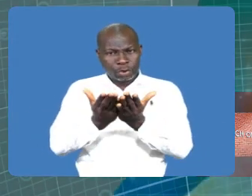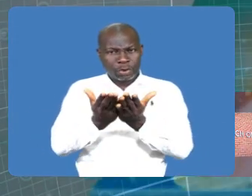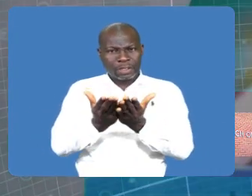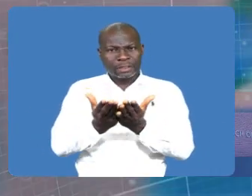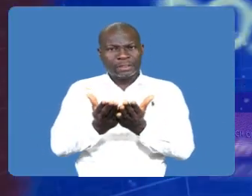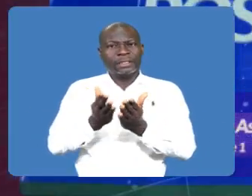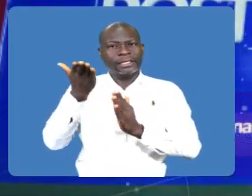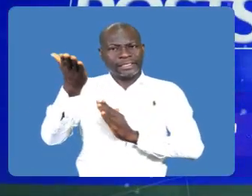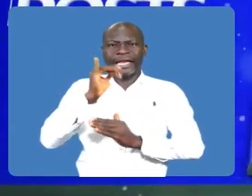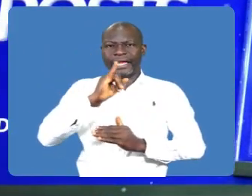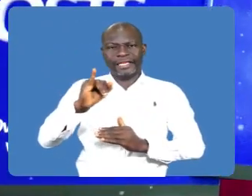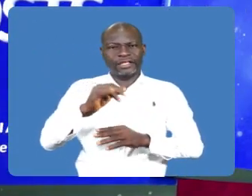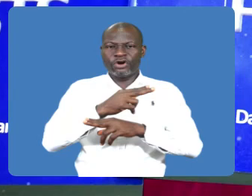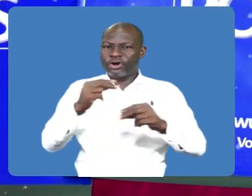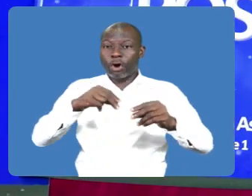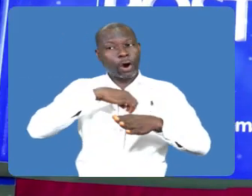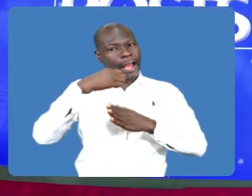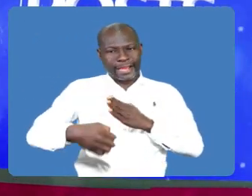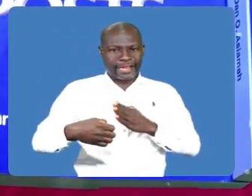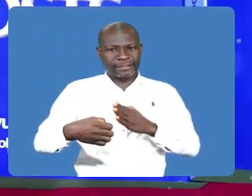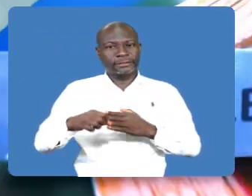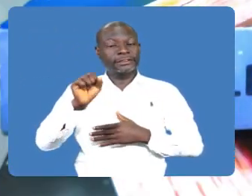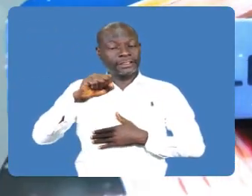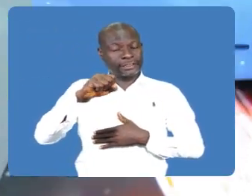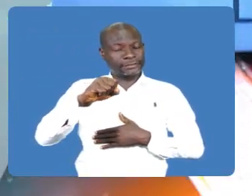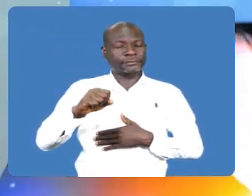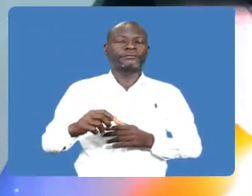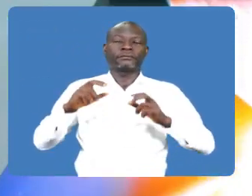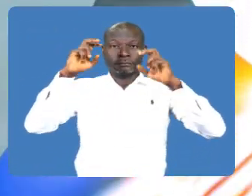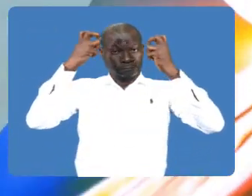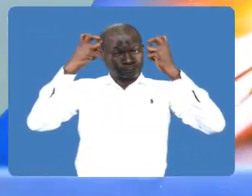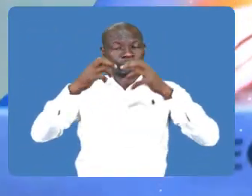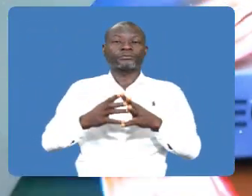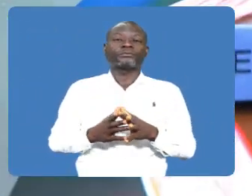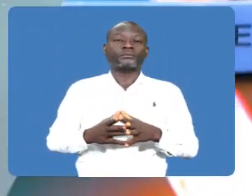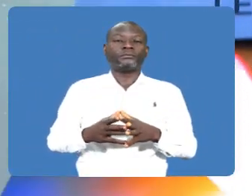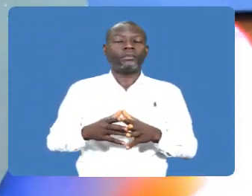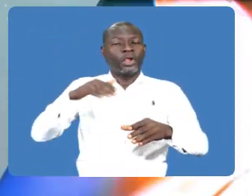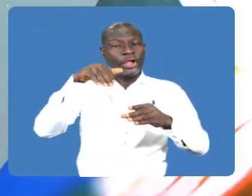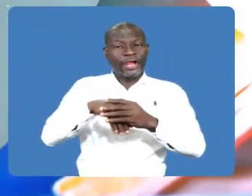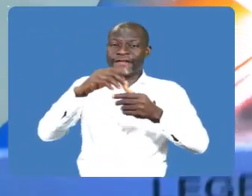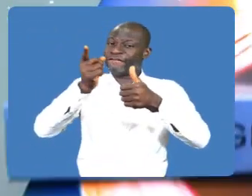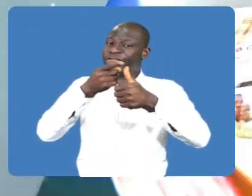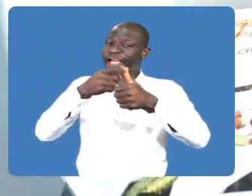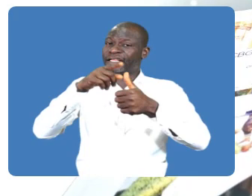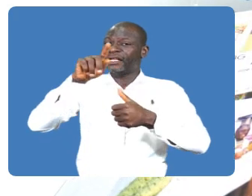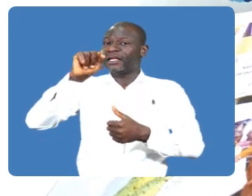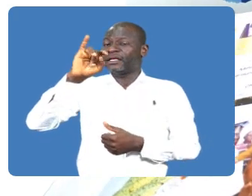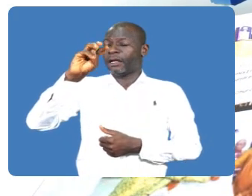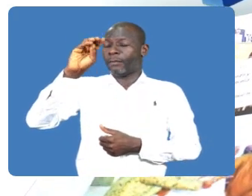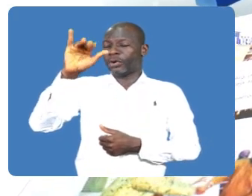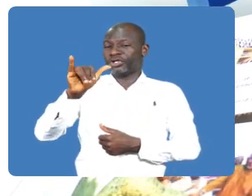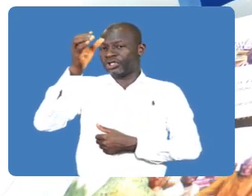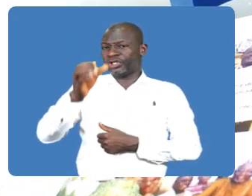many books, there is no end." Unquote. In 1 Timothy chapter